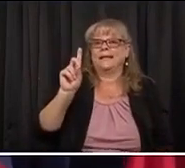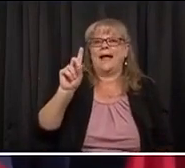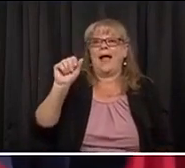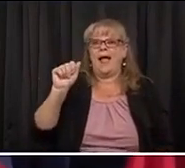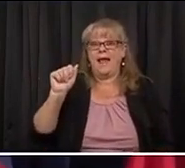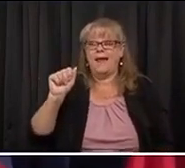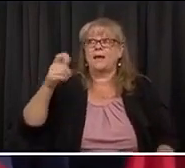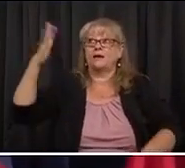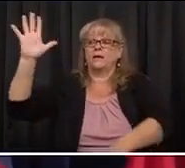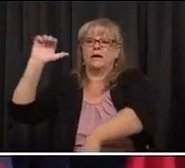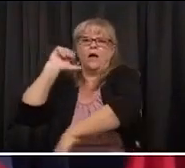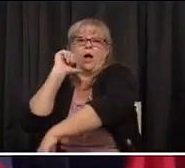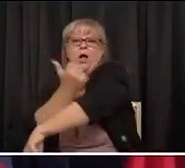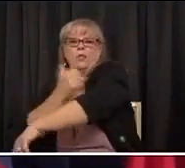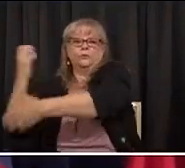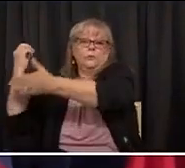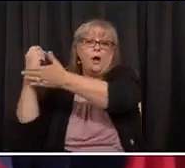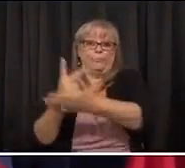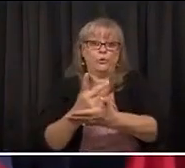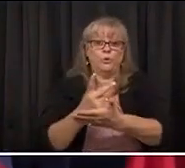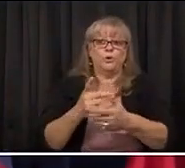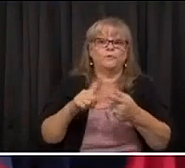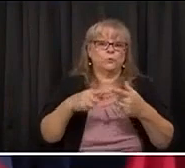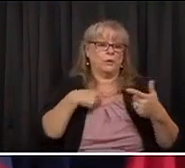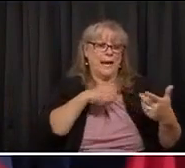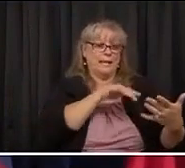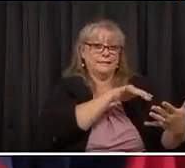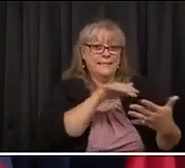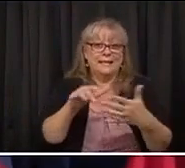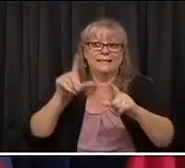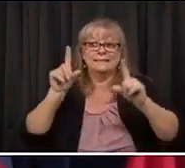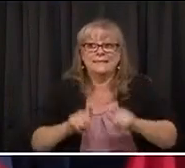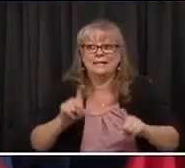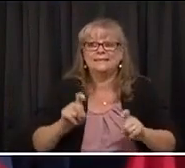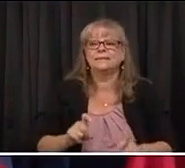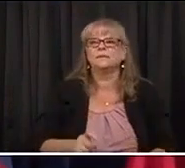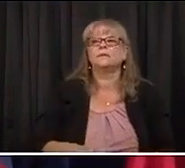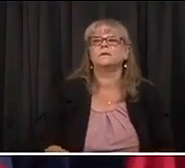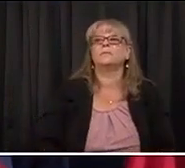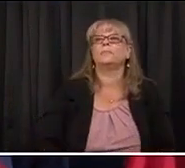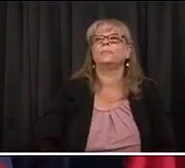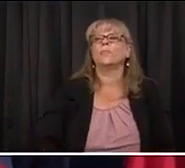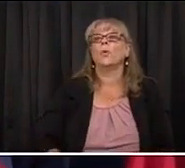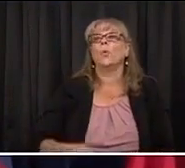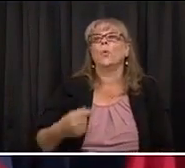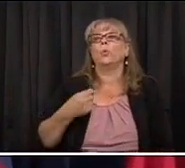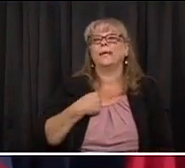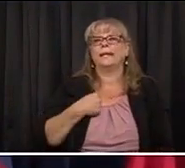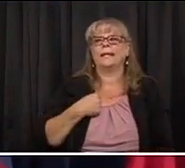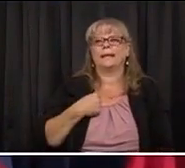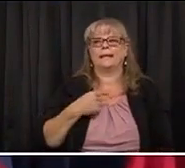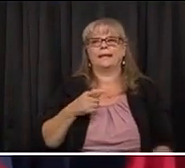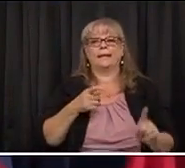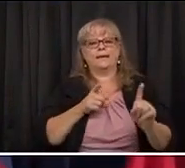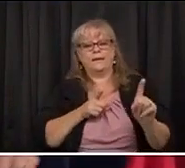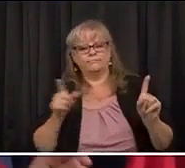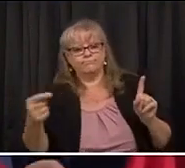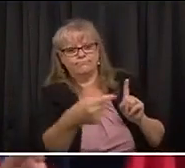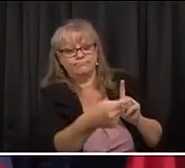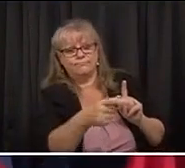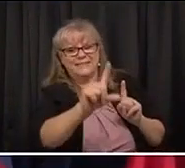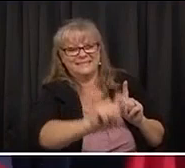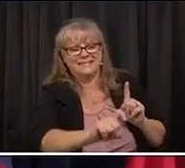it in our state. This is a way to bypass that normal sort of red tape and many years of work that would go into validating